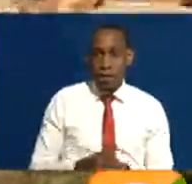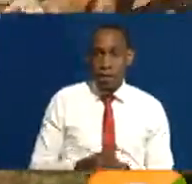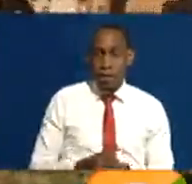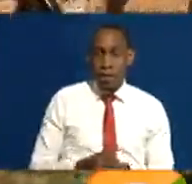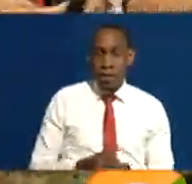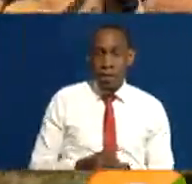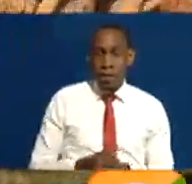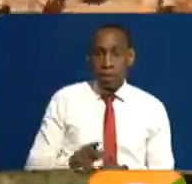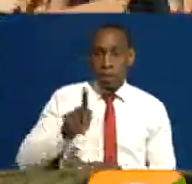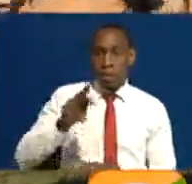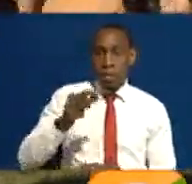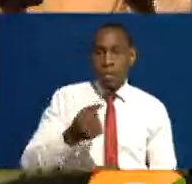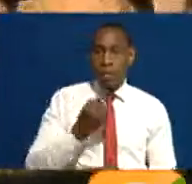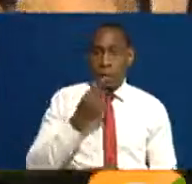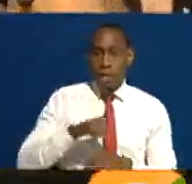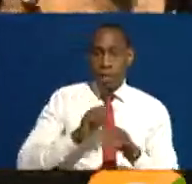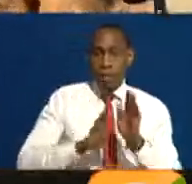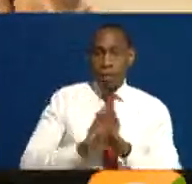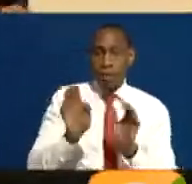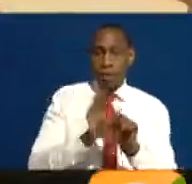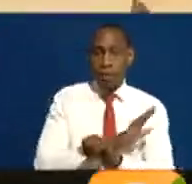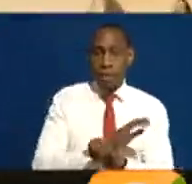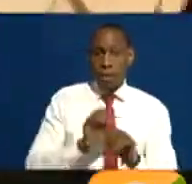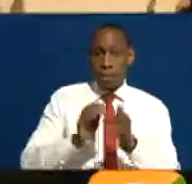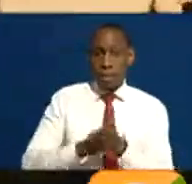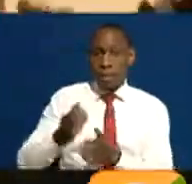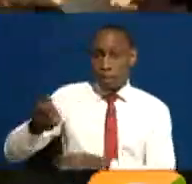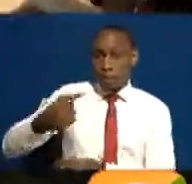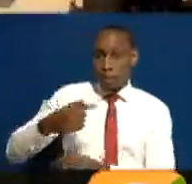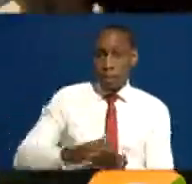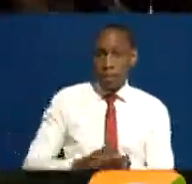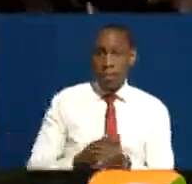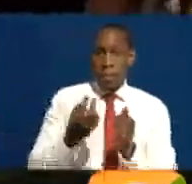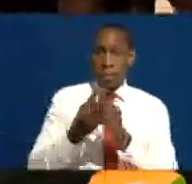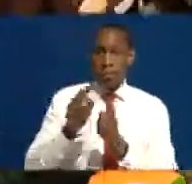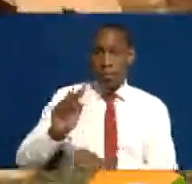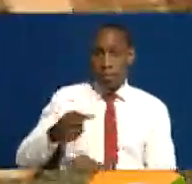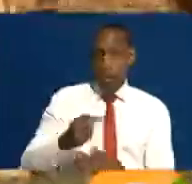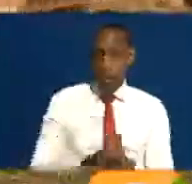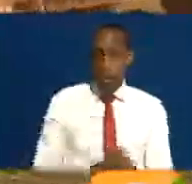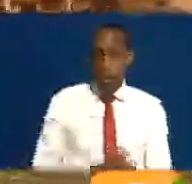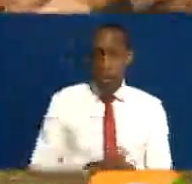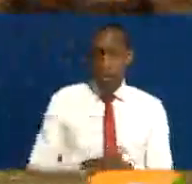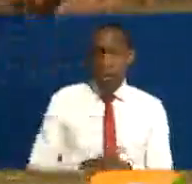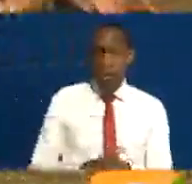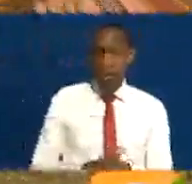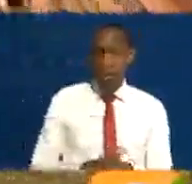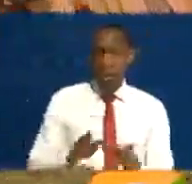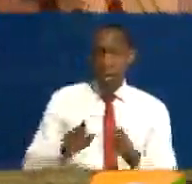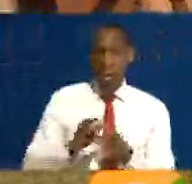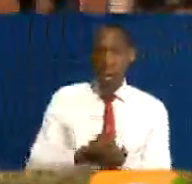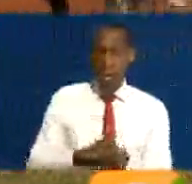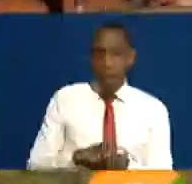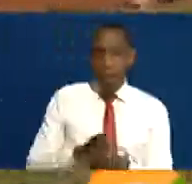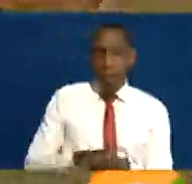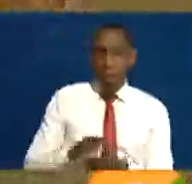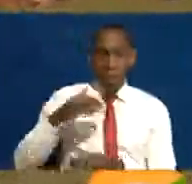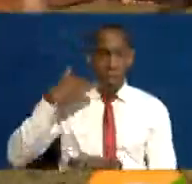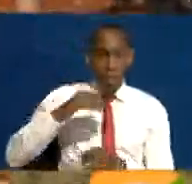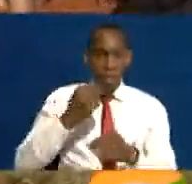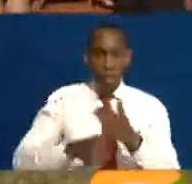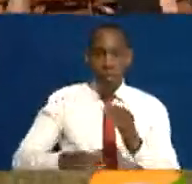weighs roughly 150 kilograms, can fetch an average of 12,000 shillings, while the ewe goes for 10,000